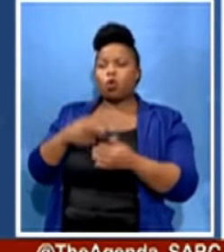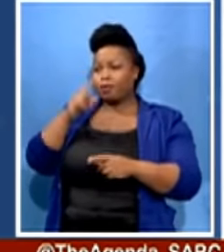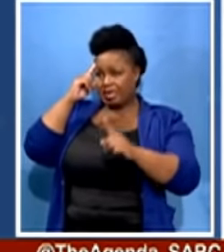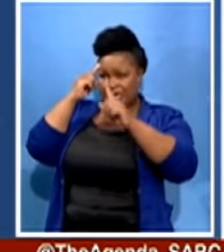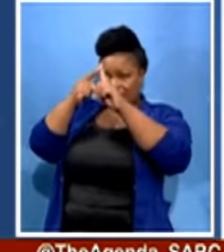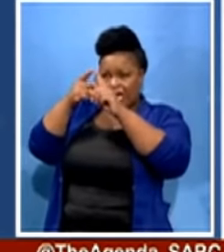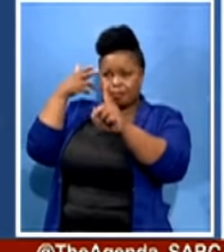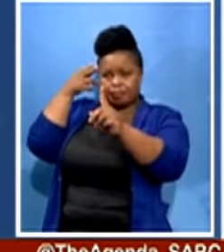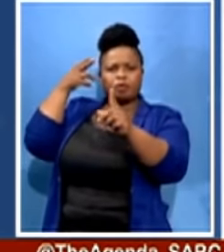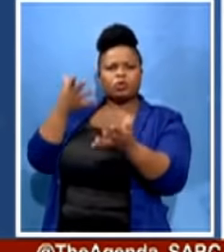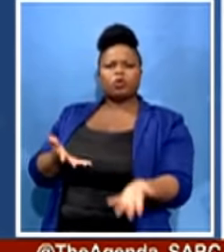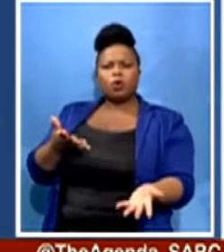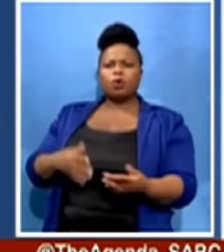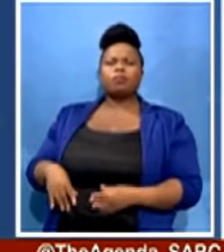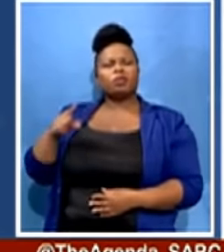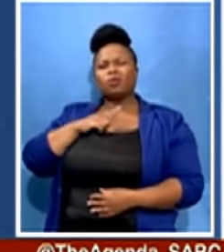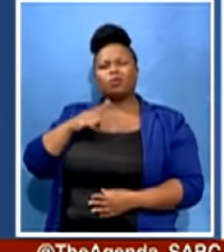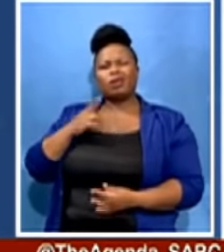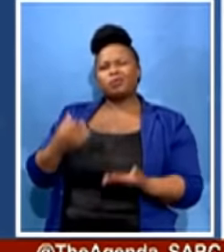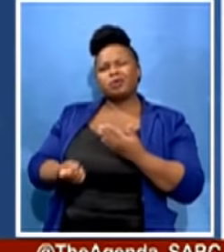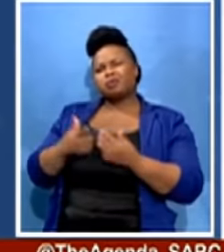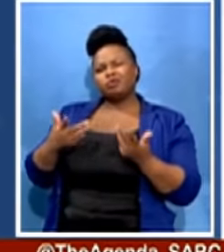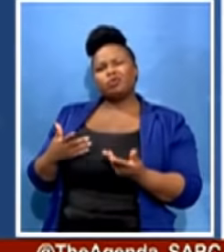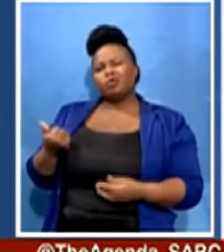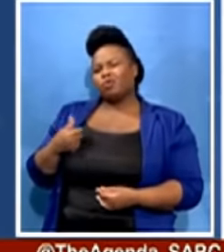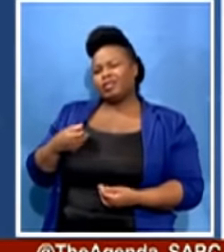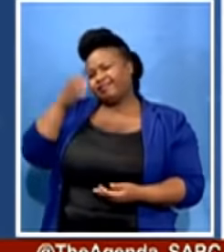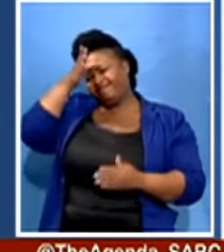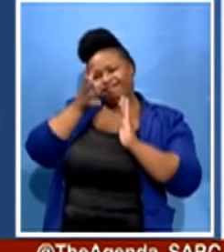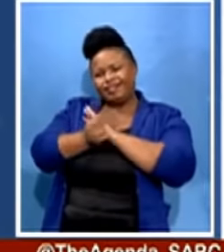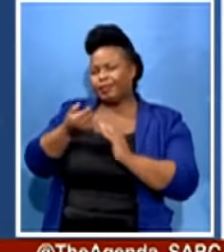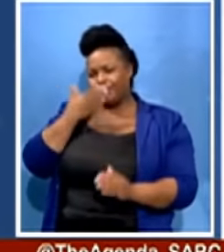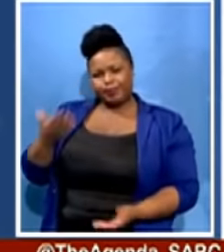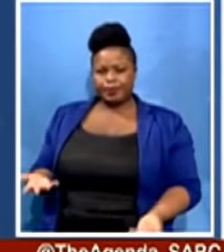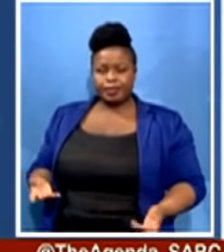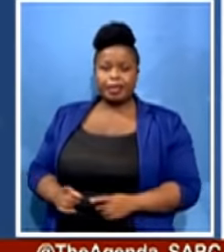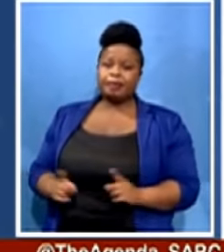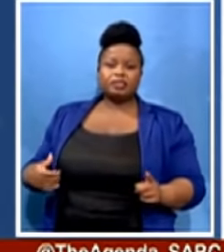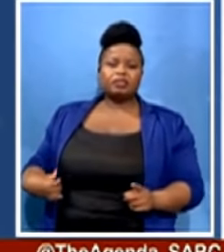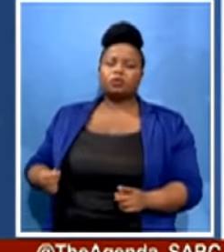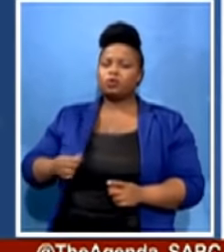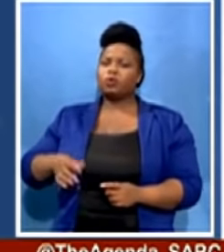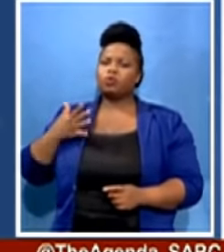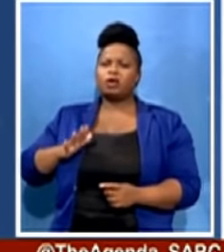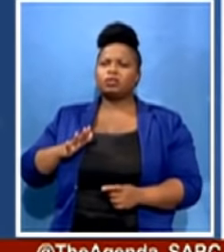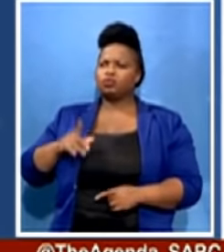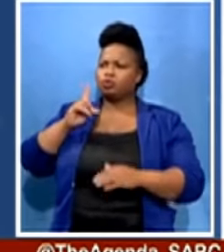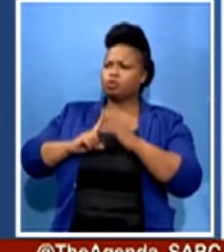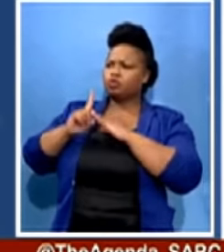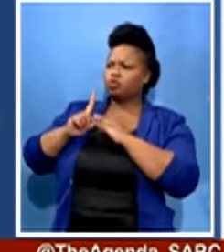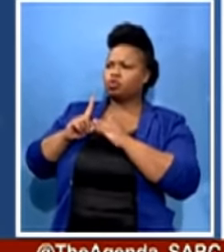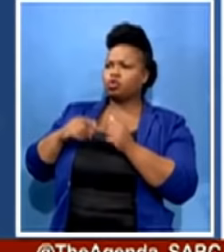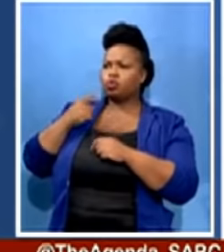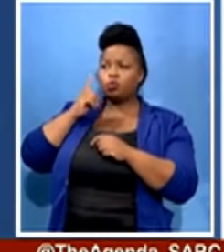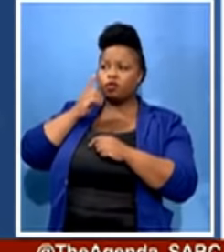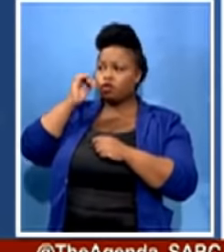at the building? But you know, you don't want to move into your library to go and look for documents and find the window blasted